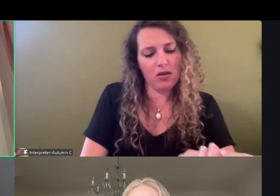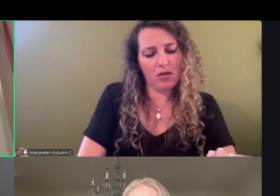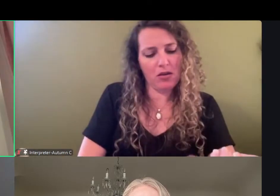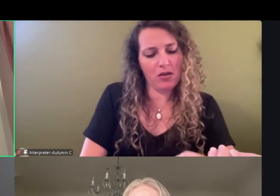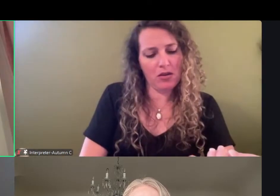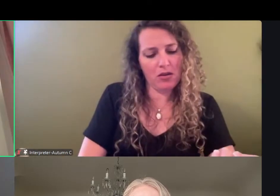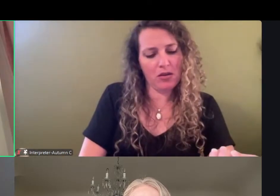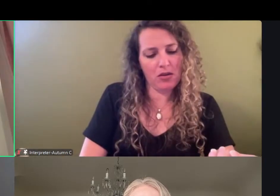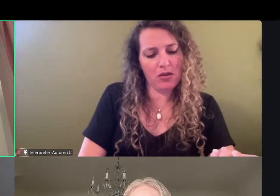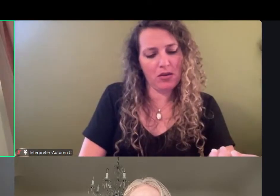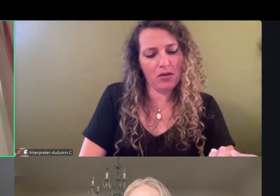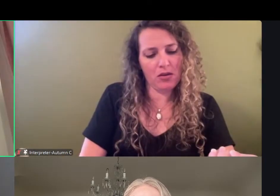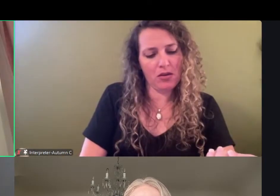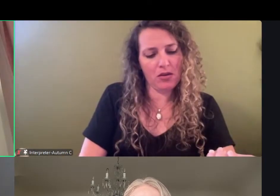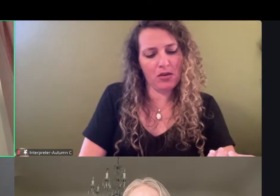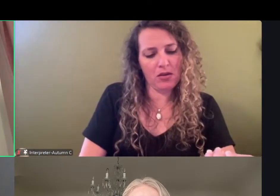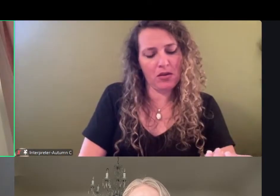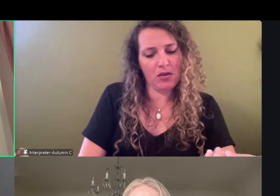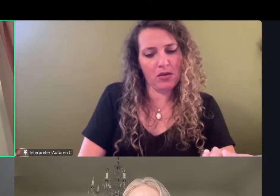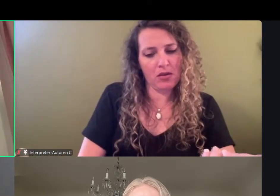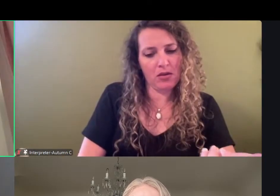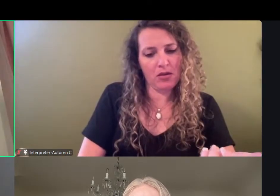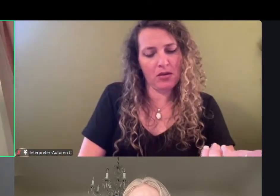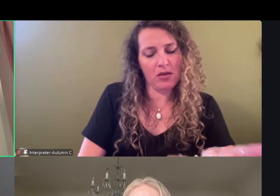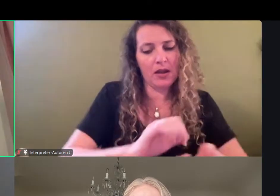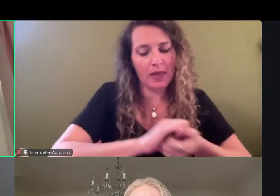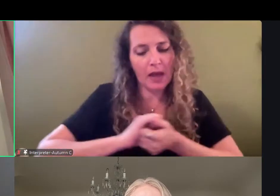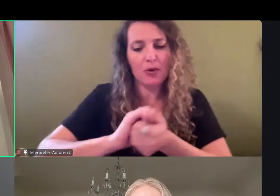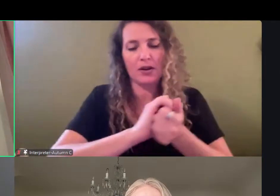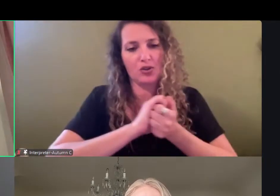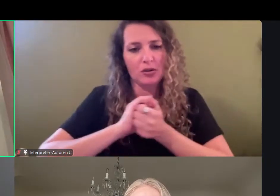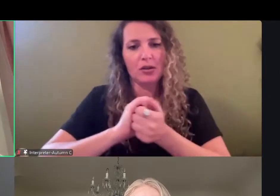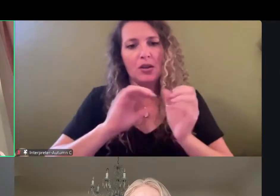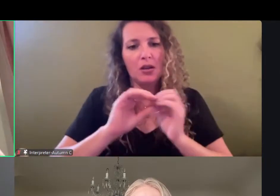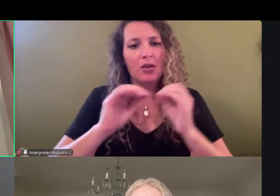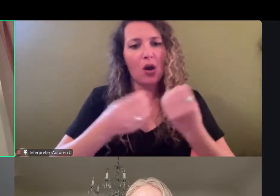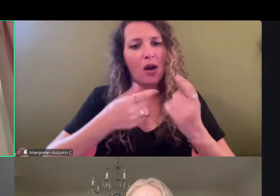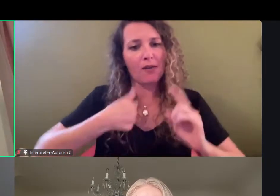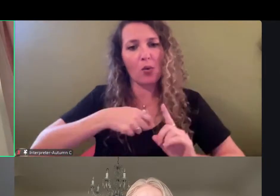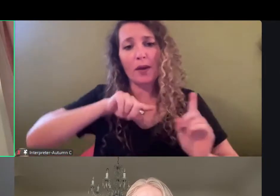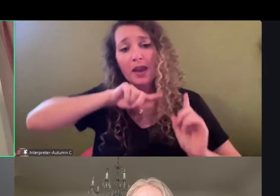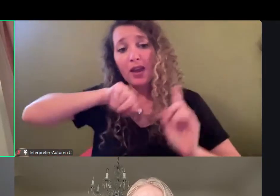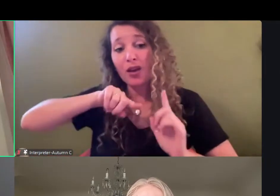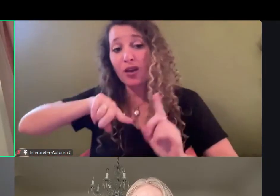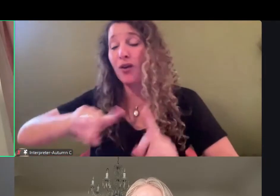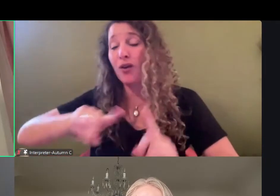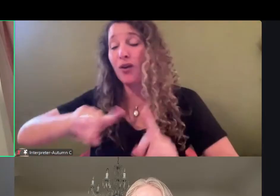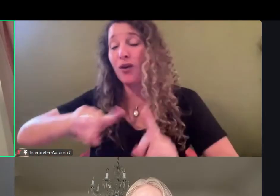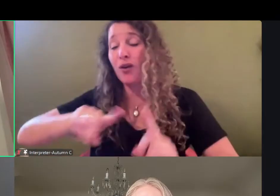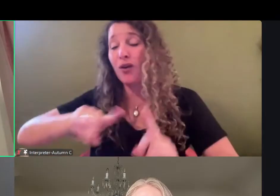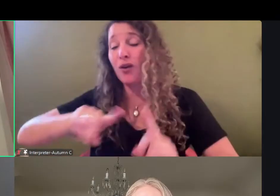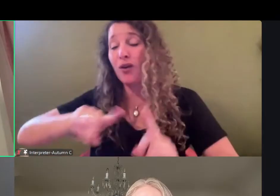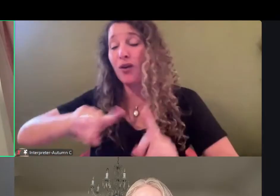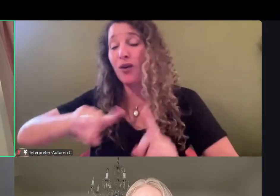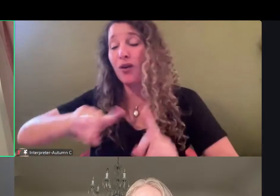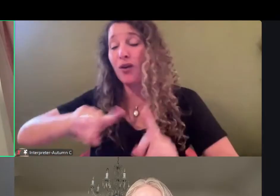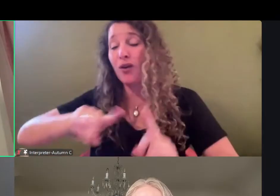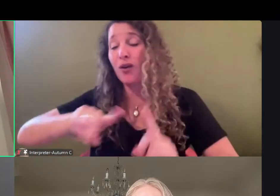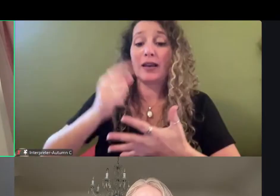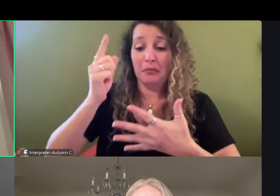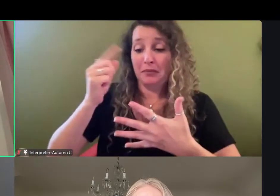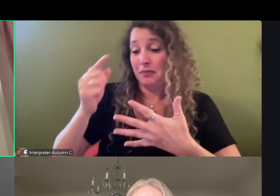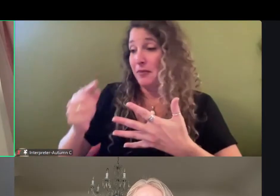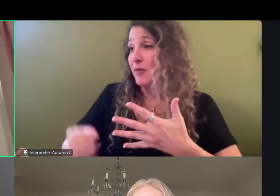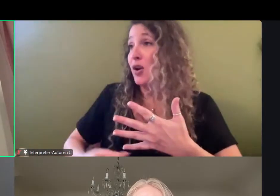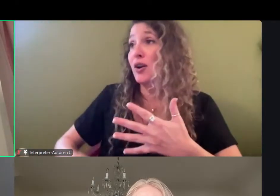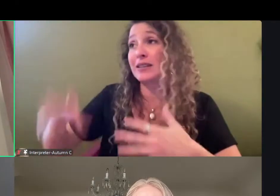and also like collaboration, like the DSS office where we go has been very helpful to kind of collaborate with, be like, these are the, what